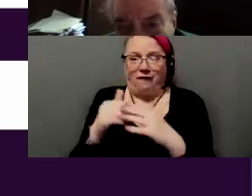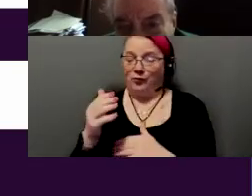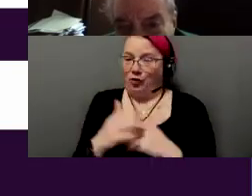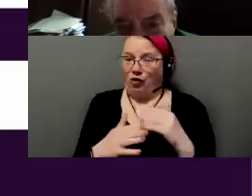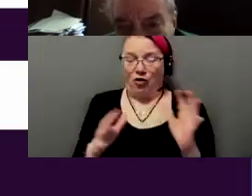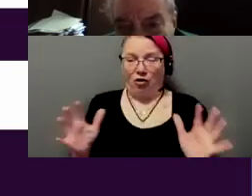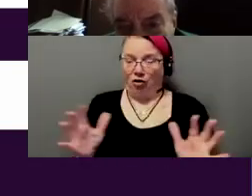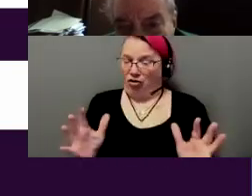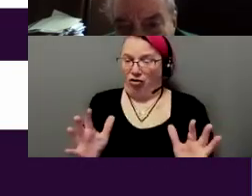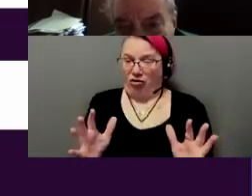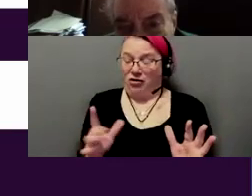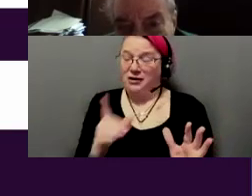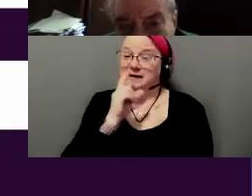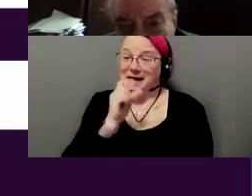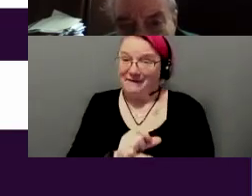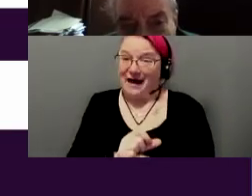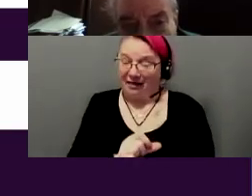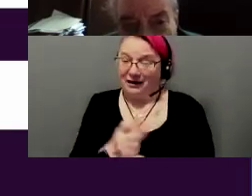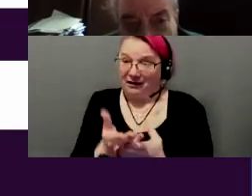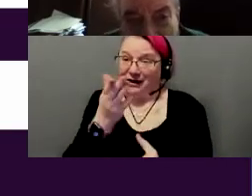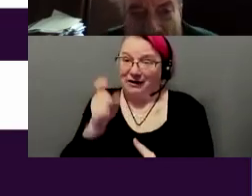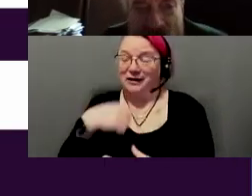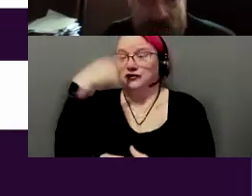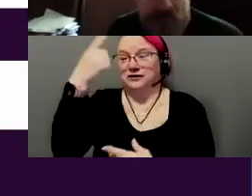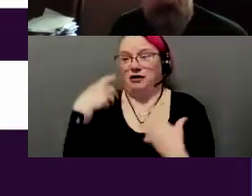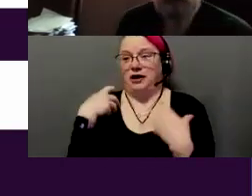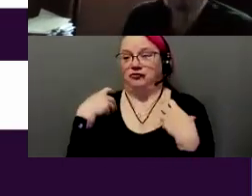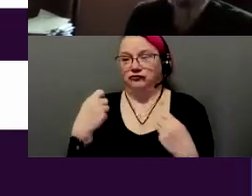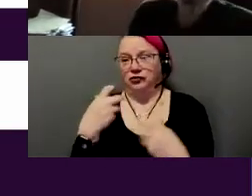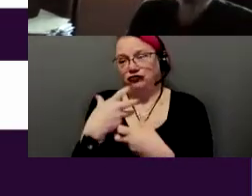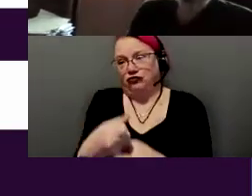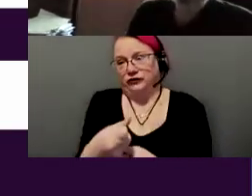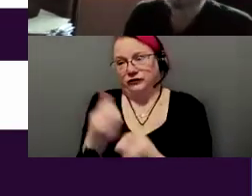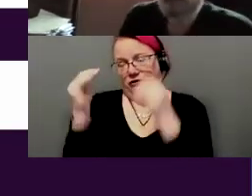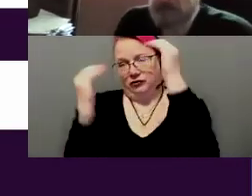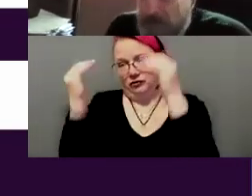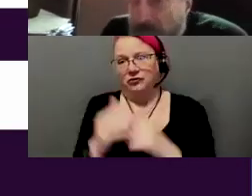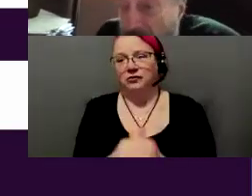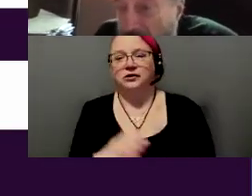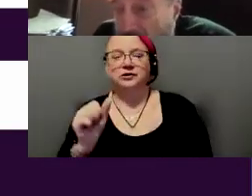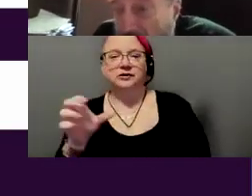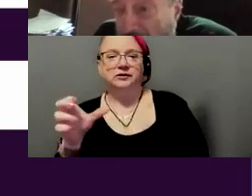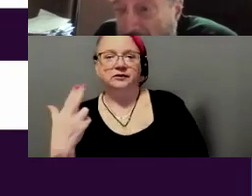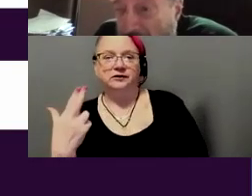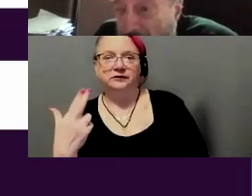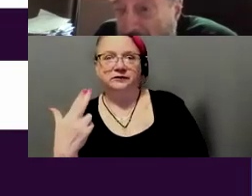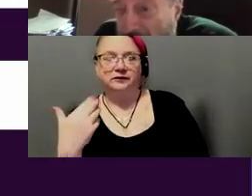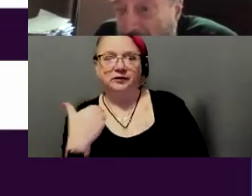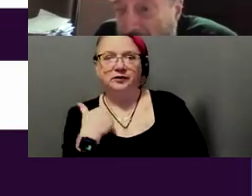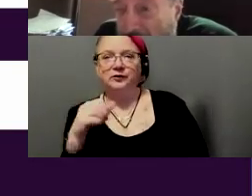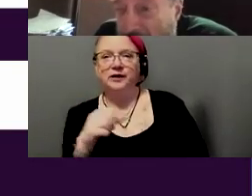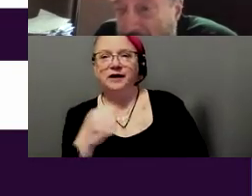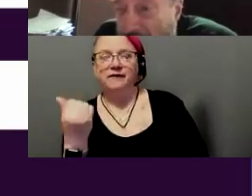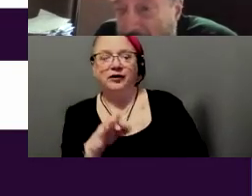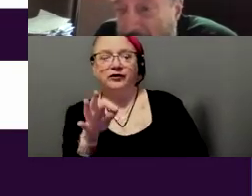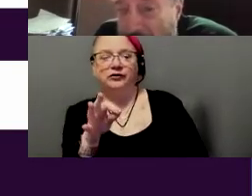that they should tell a trusted adult. Megan, this is Sarah. We've got some another contribution